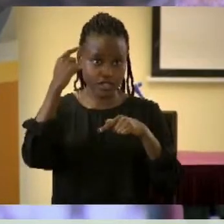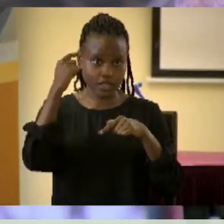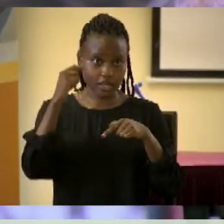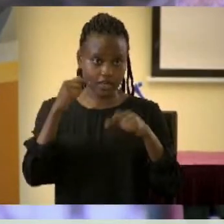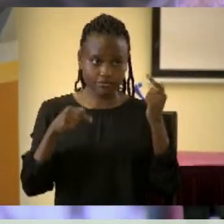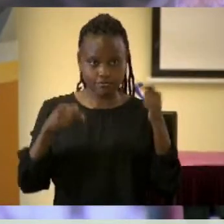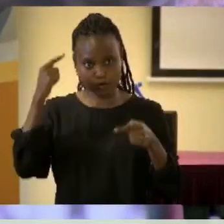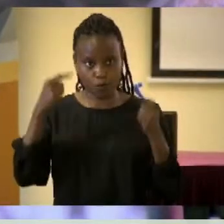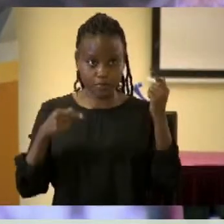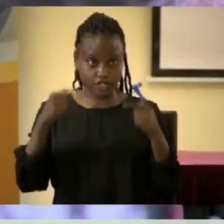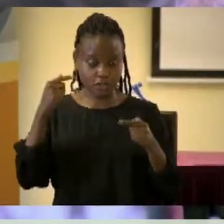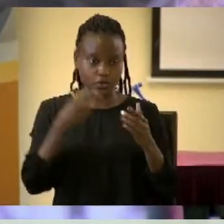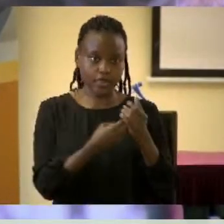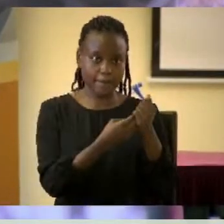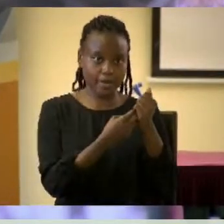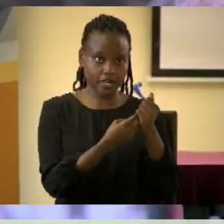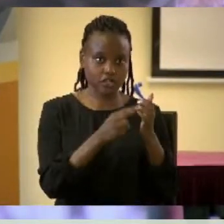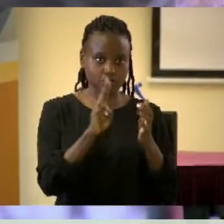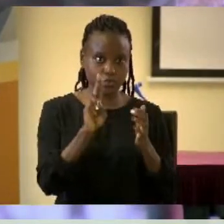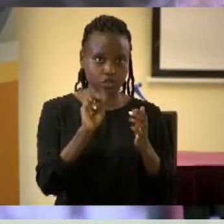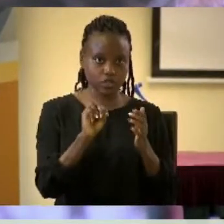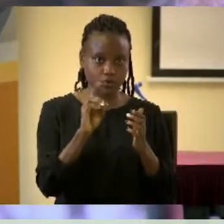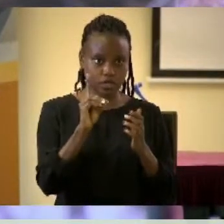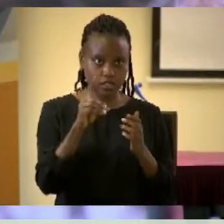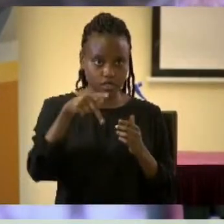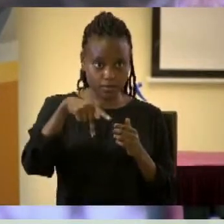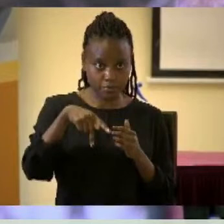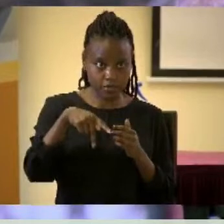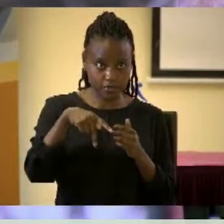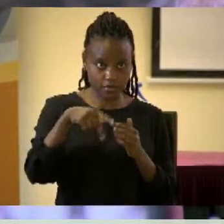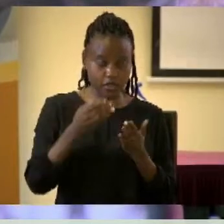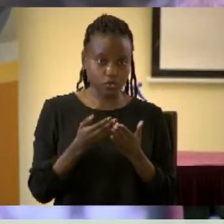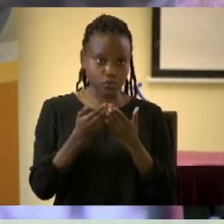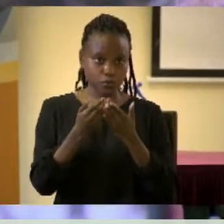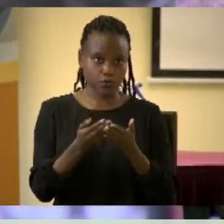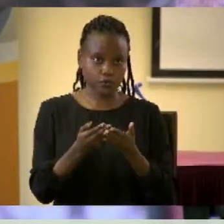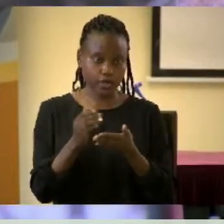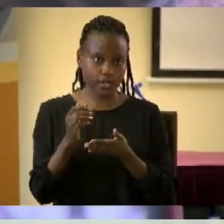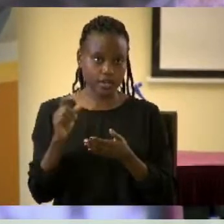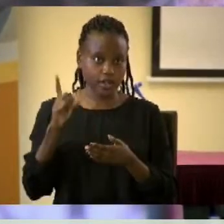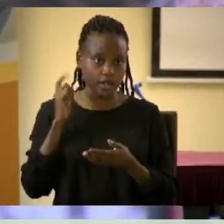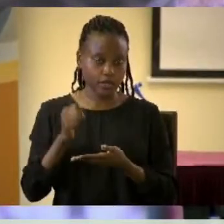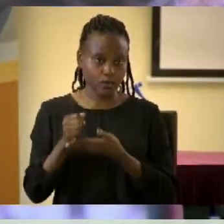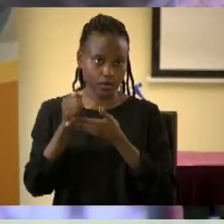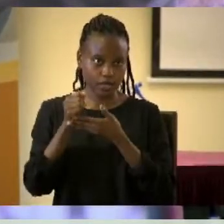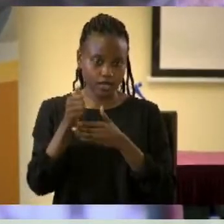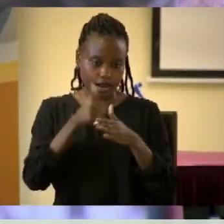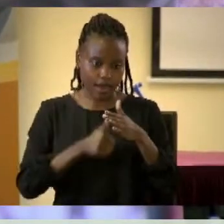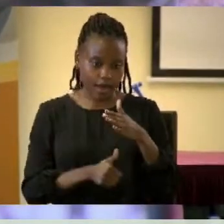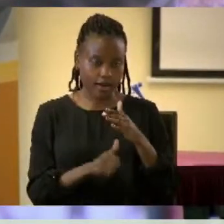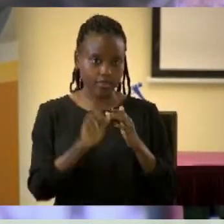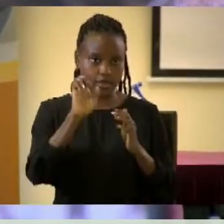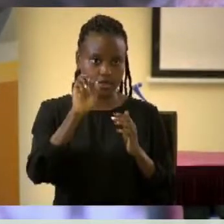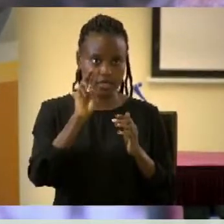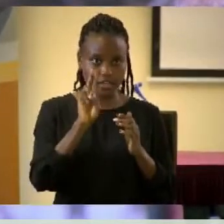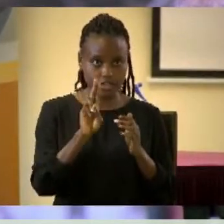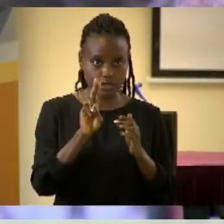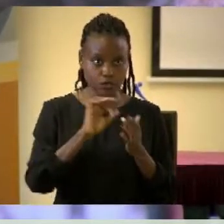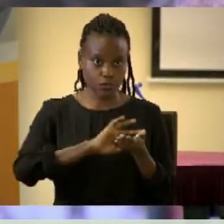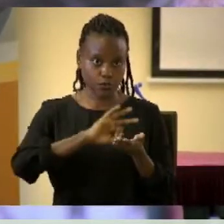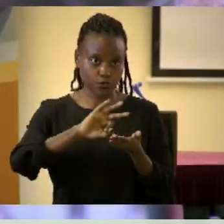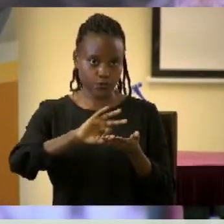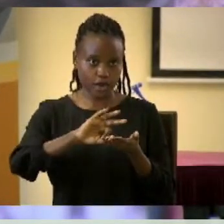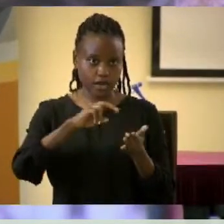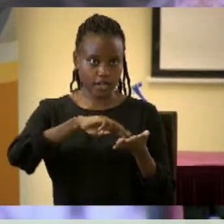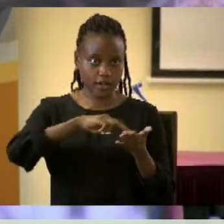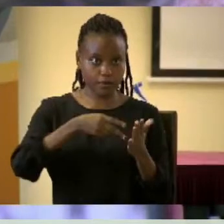the partnership with UNDP and Amkeni wa Kenya to provide legal aid under the EU-funded PLEAD project.